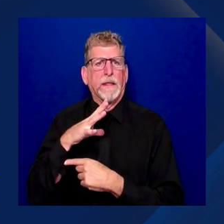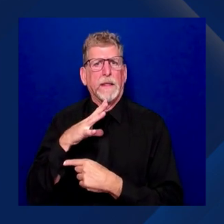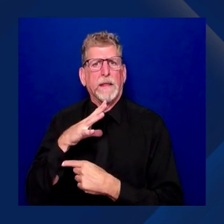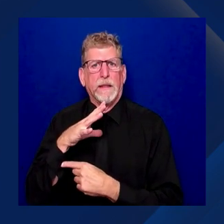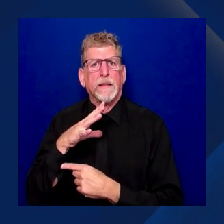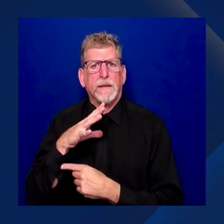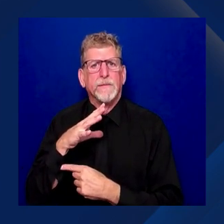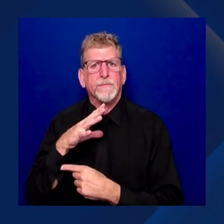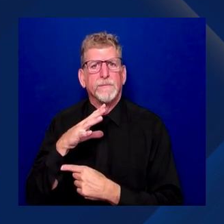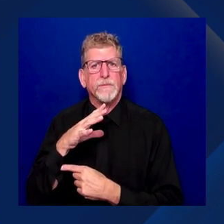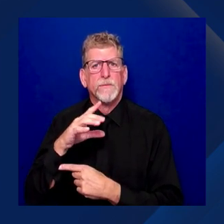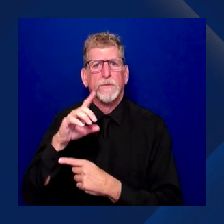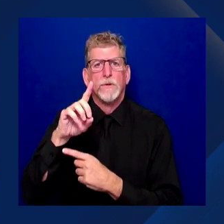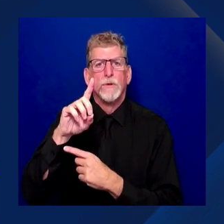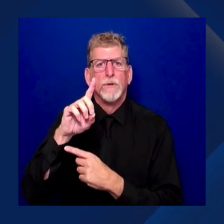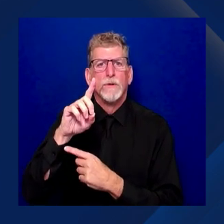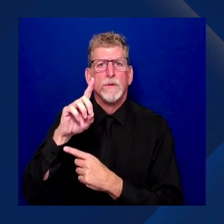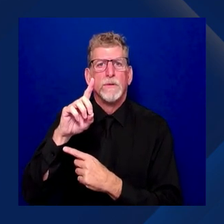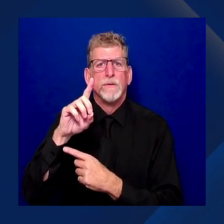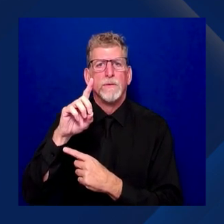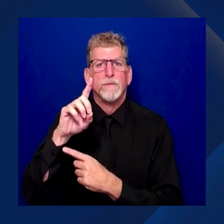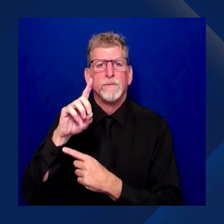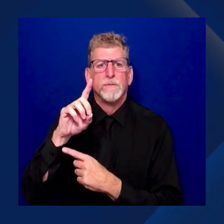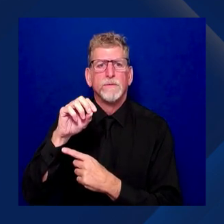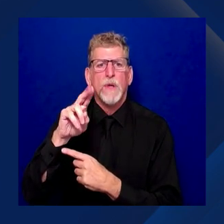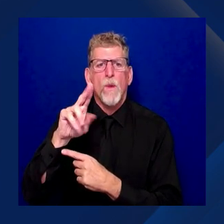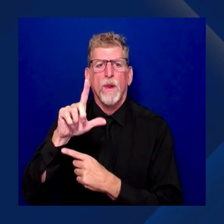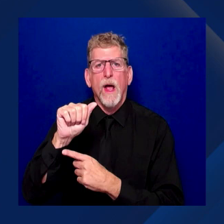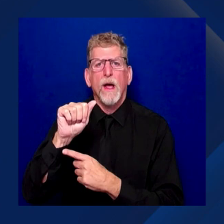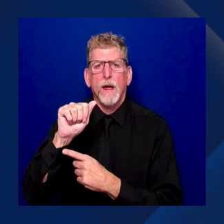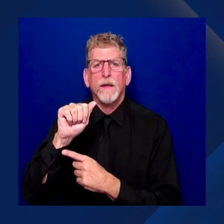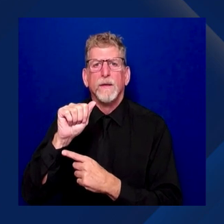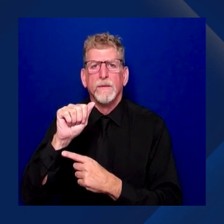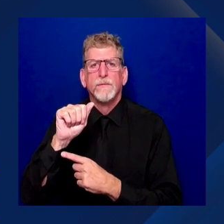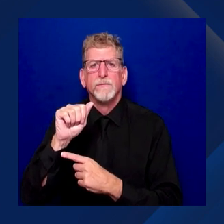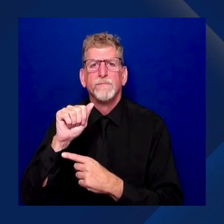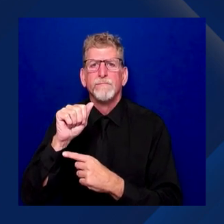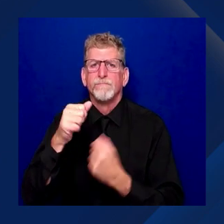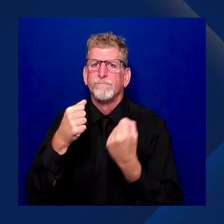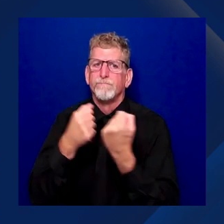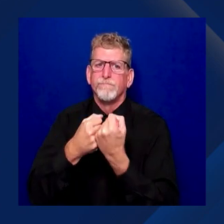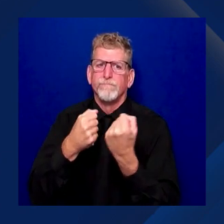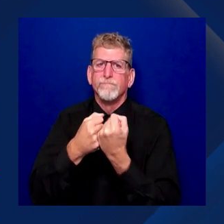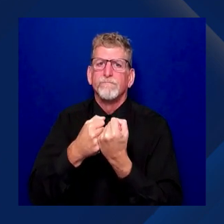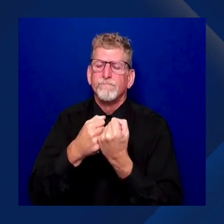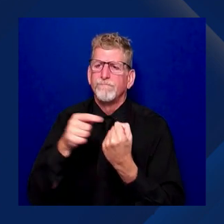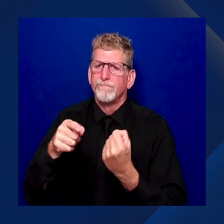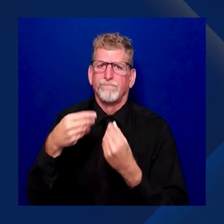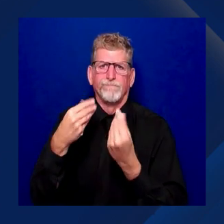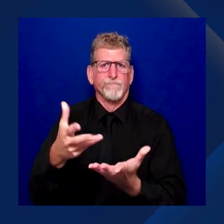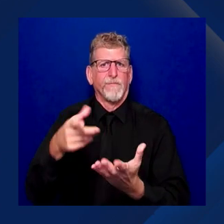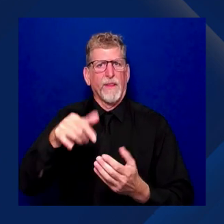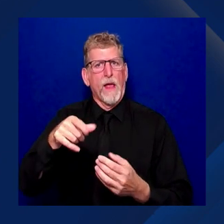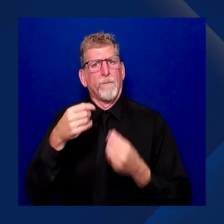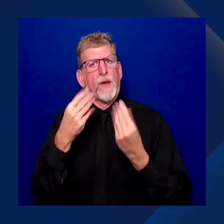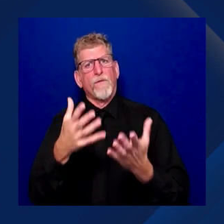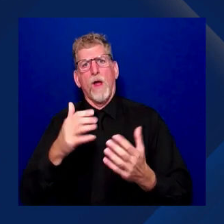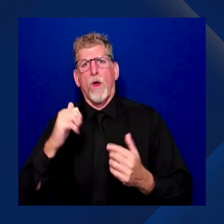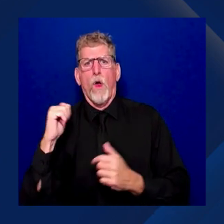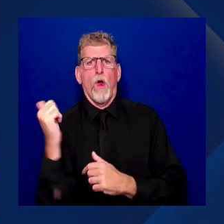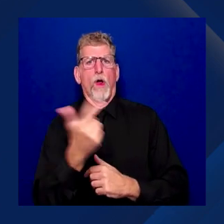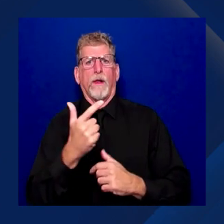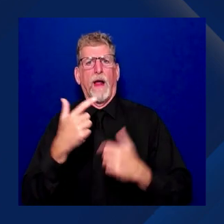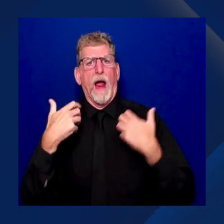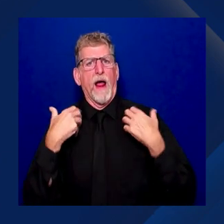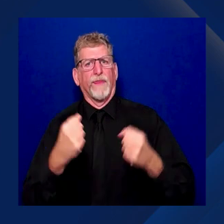lifeline. And so we must support all these healthcare professionals. And finally, with